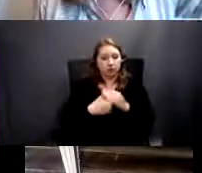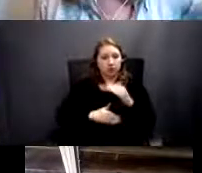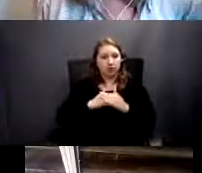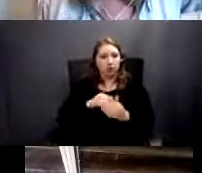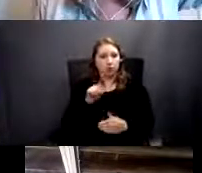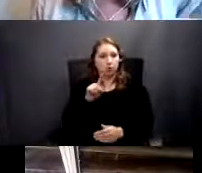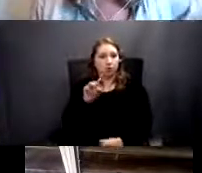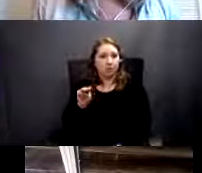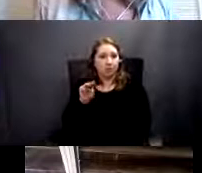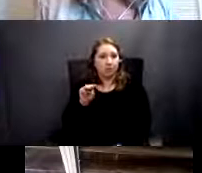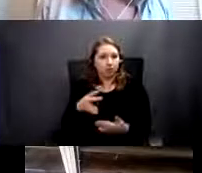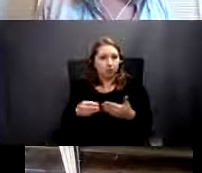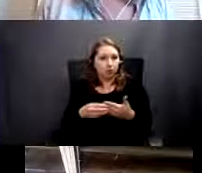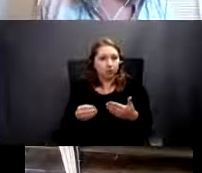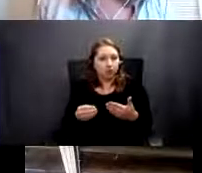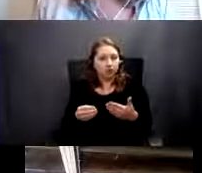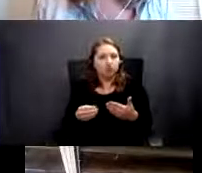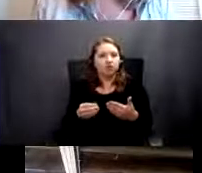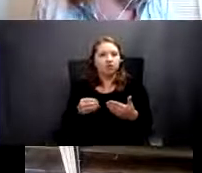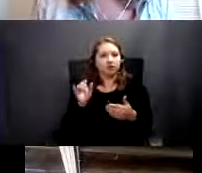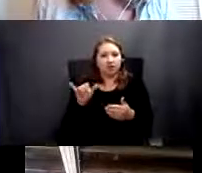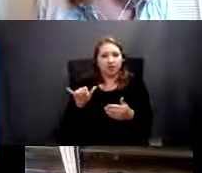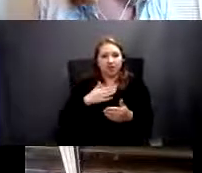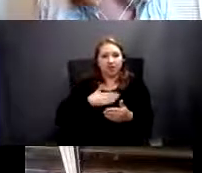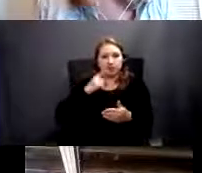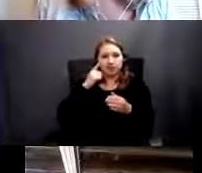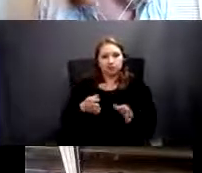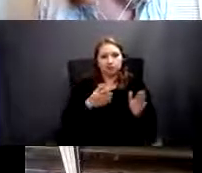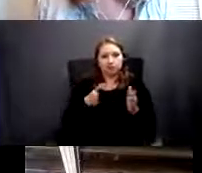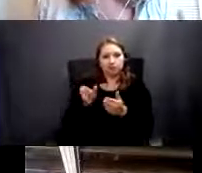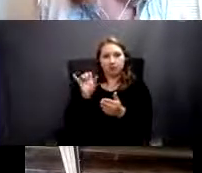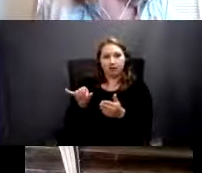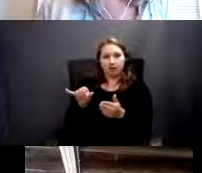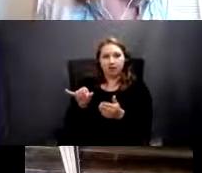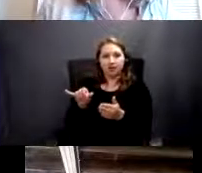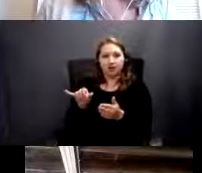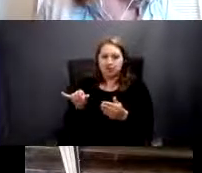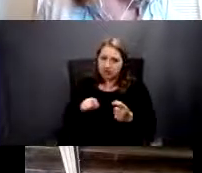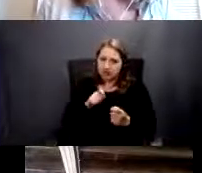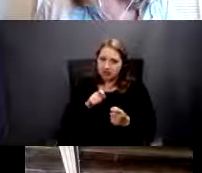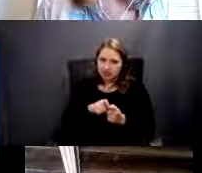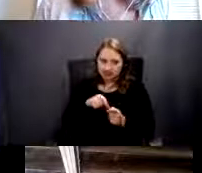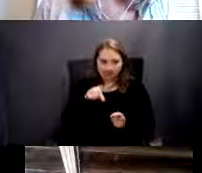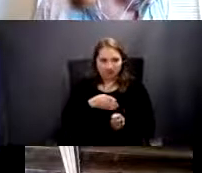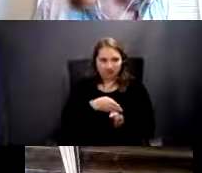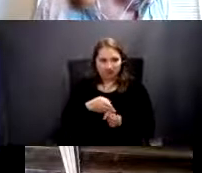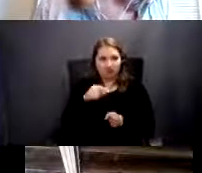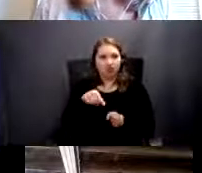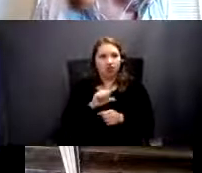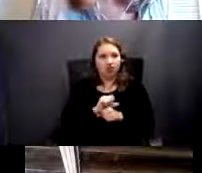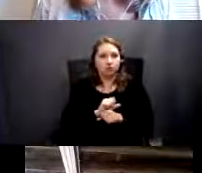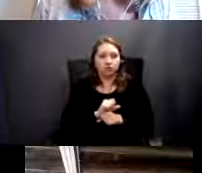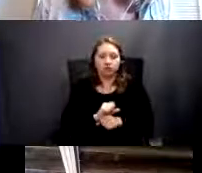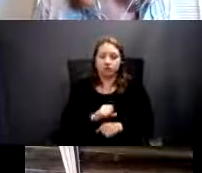So that's kind of the route I went. It's very specific to peer support work, which I greatly